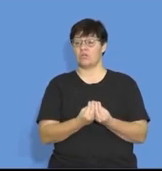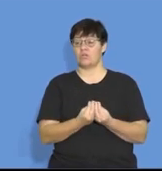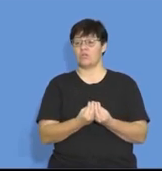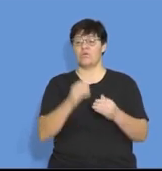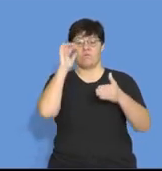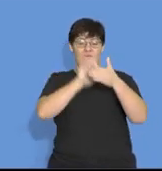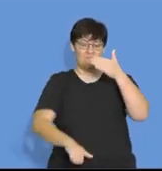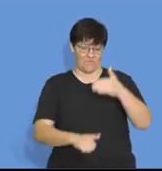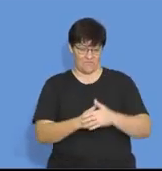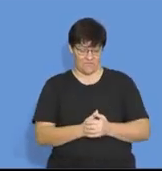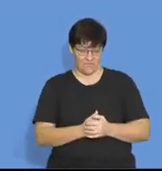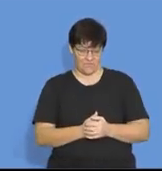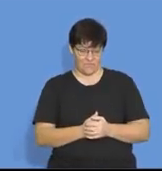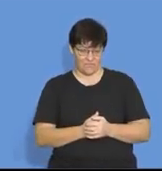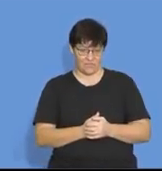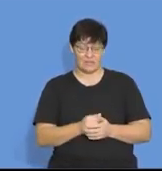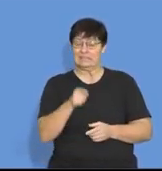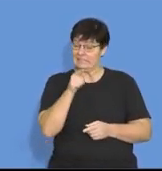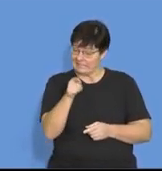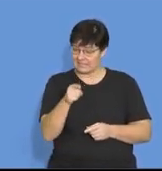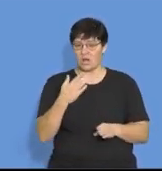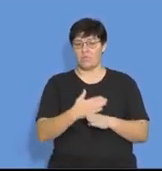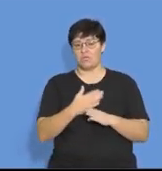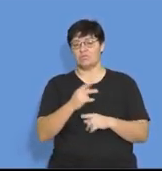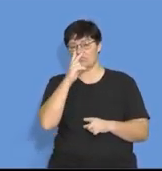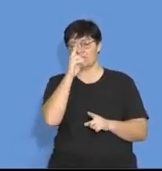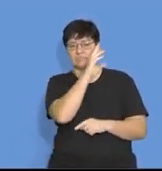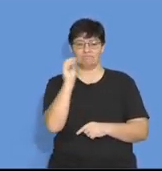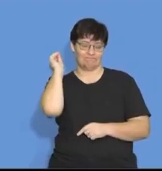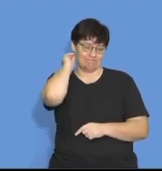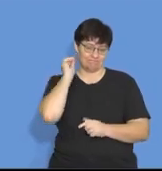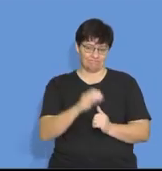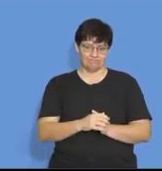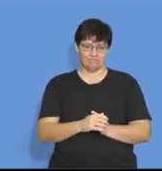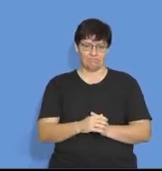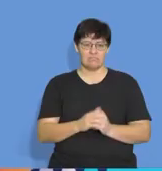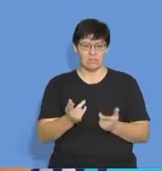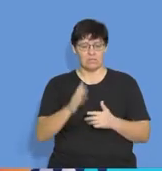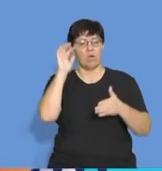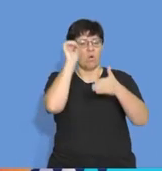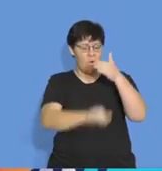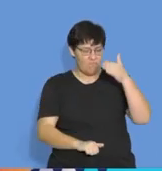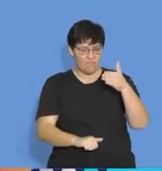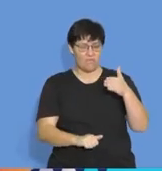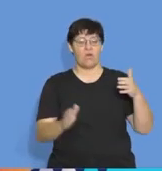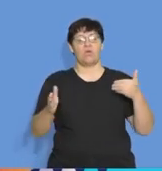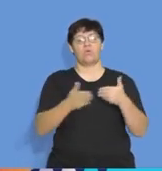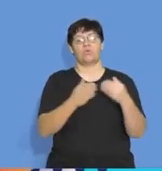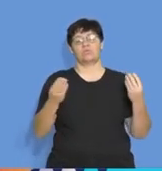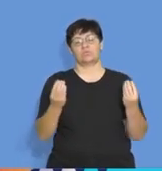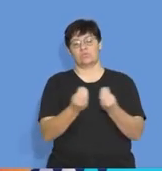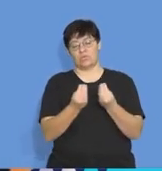subtracted. And that's the operation that you must take into consideration, that you subtract your closing stock at